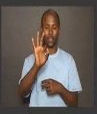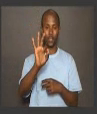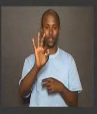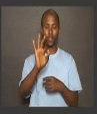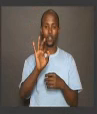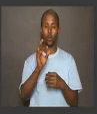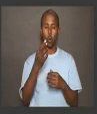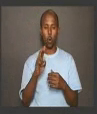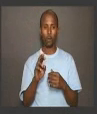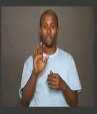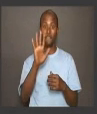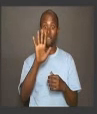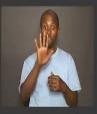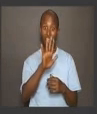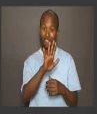or